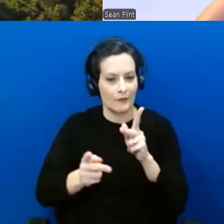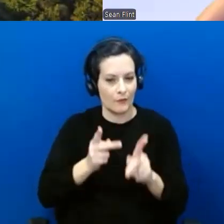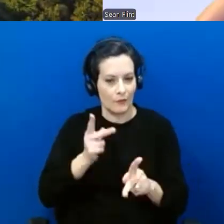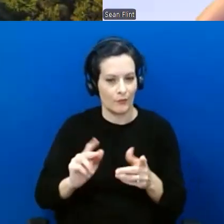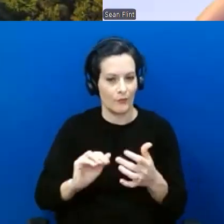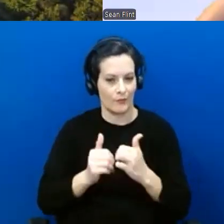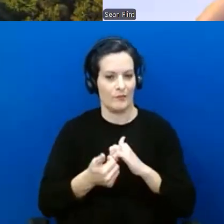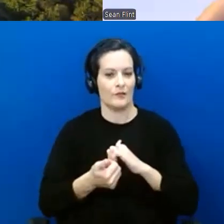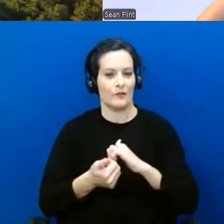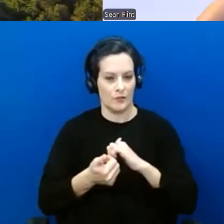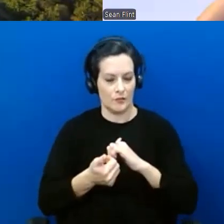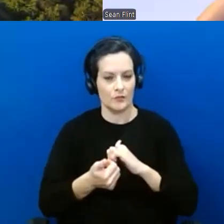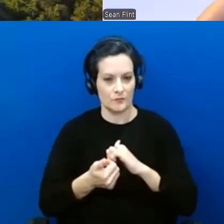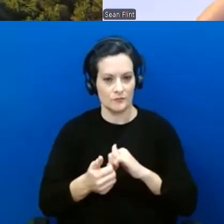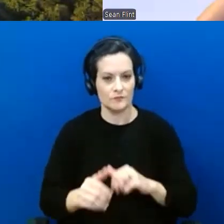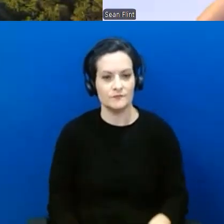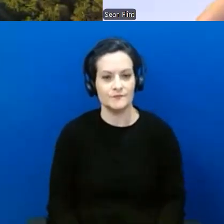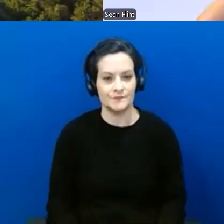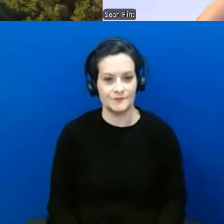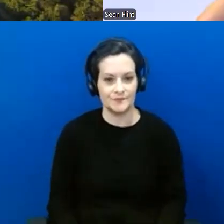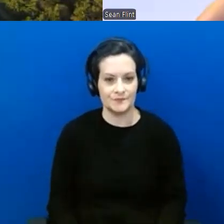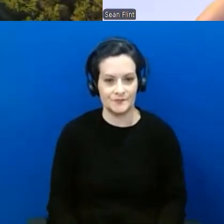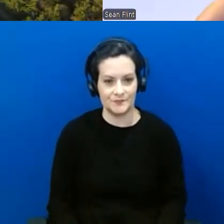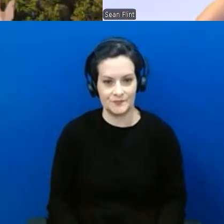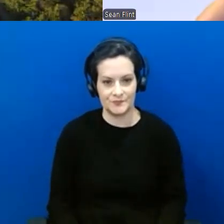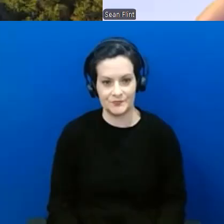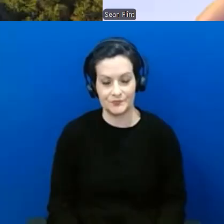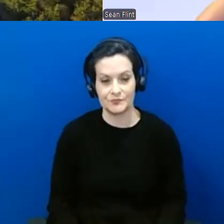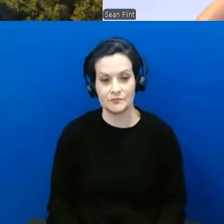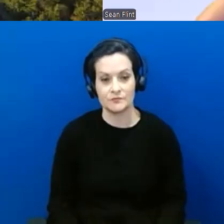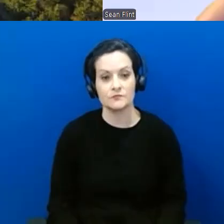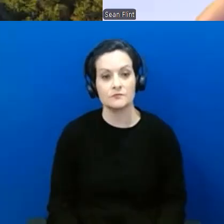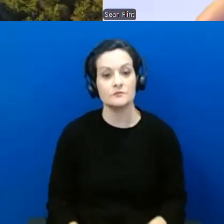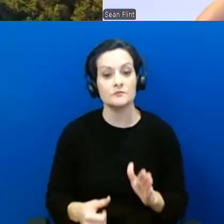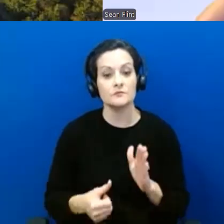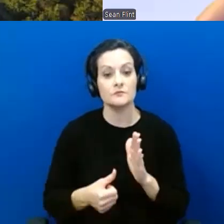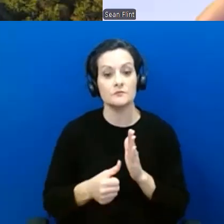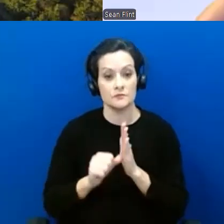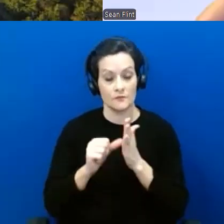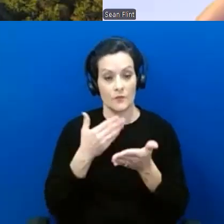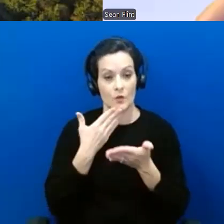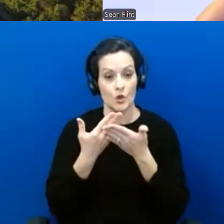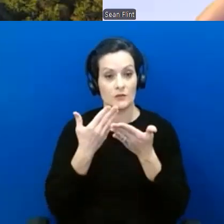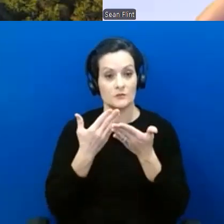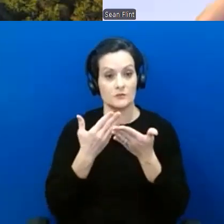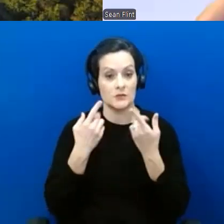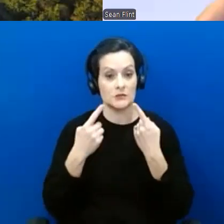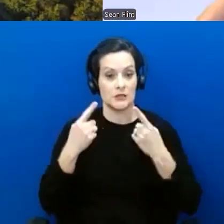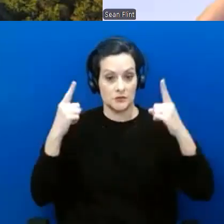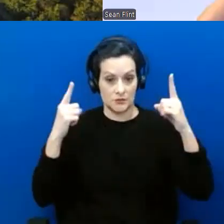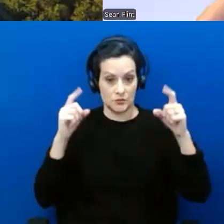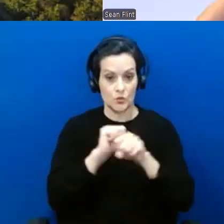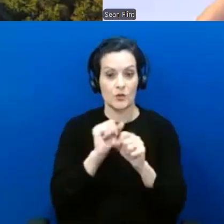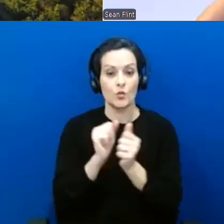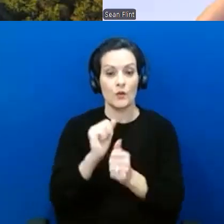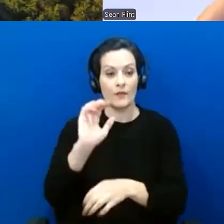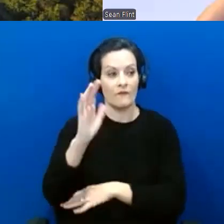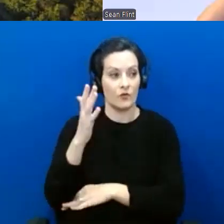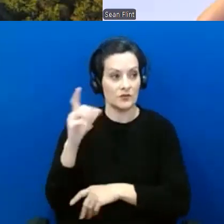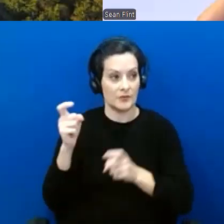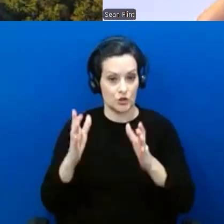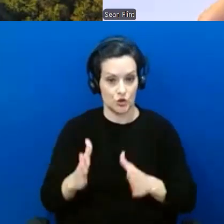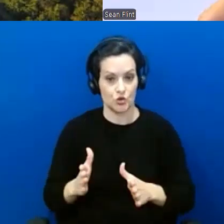when it comes to recreation. I do want to point out that we've had really great success when we're working with forest managers to